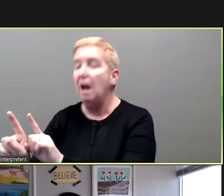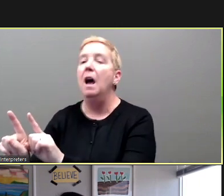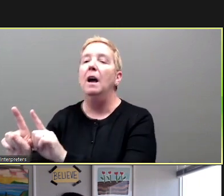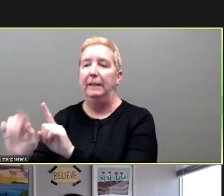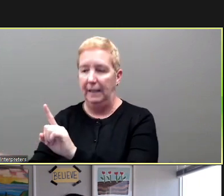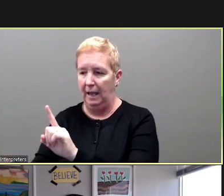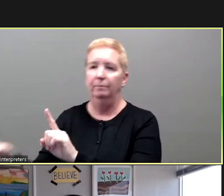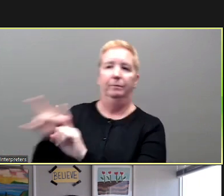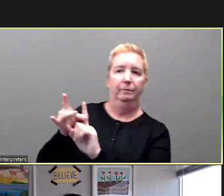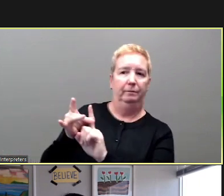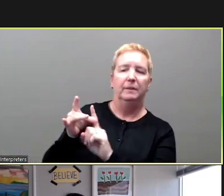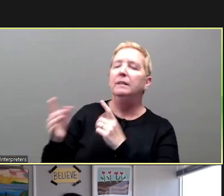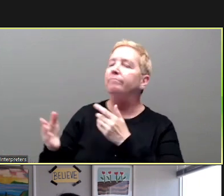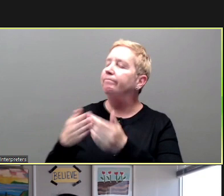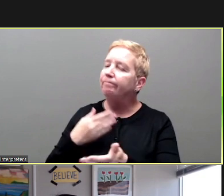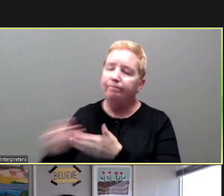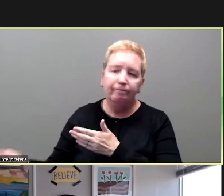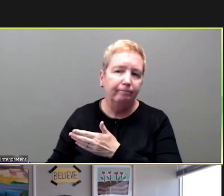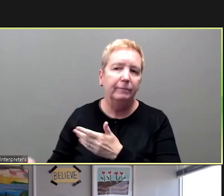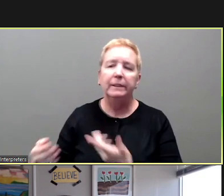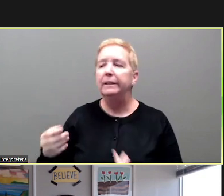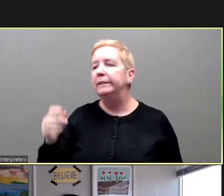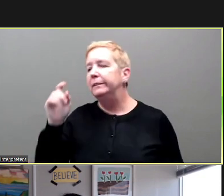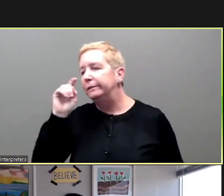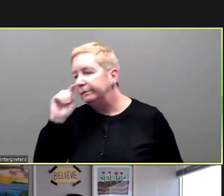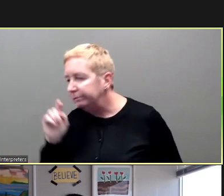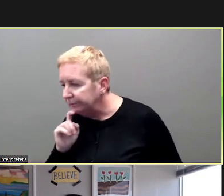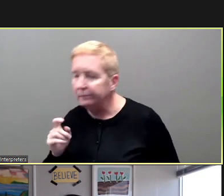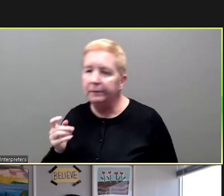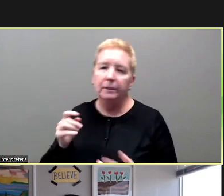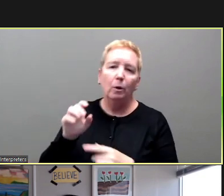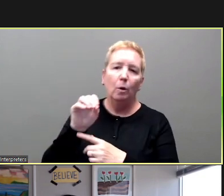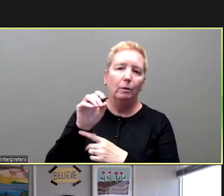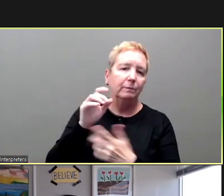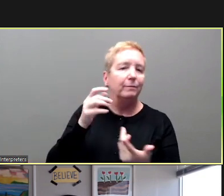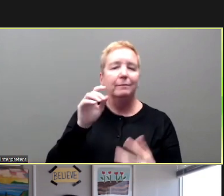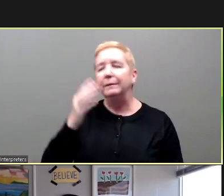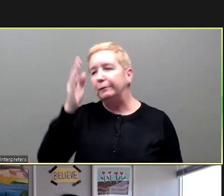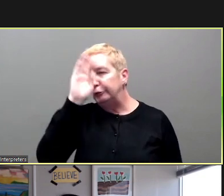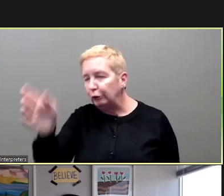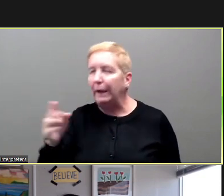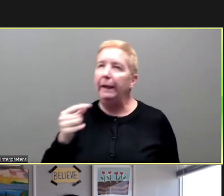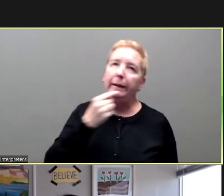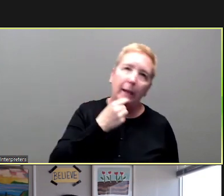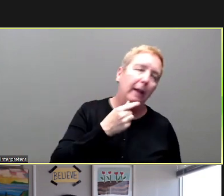regardless of their sexual orientation, gender, or gender identity. Next slide.